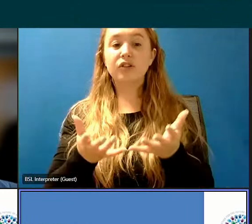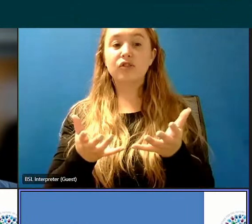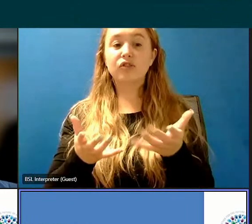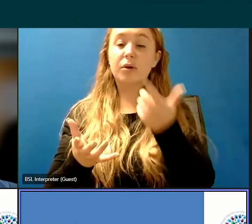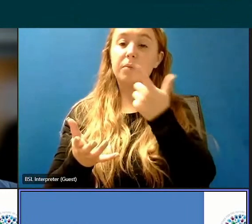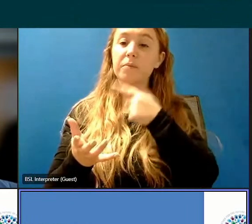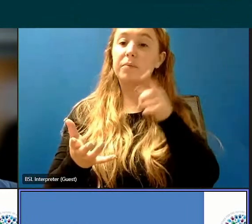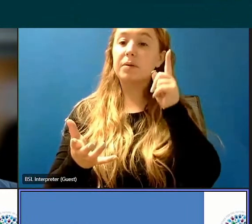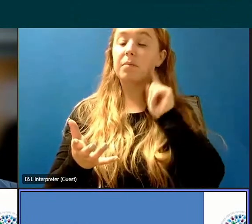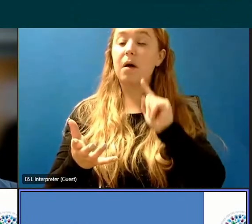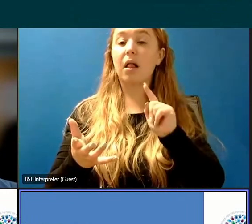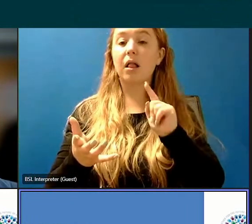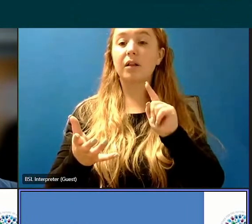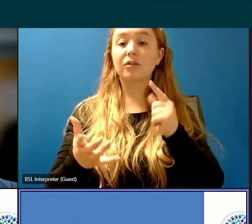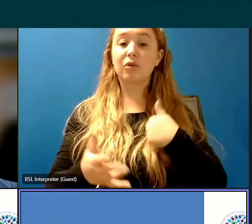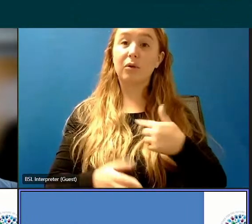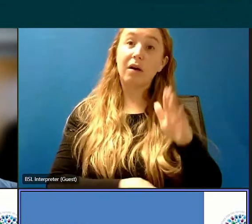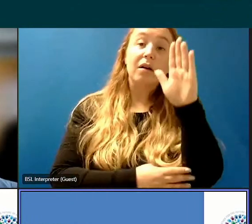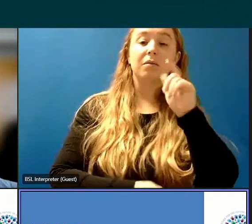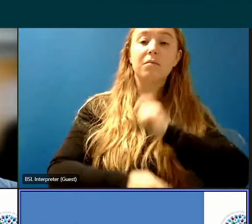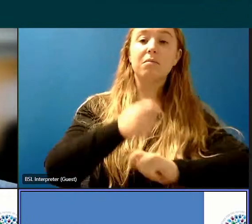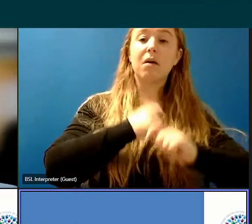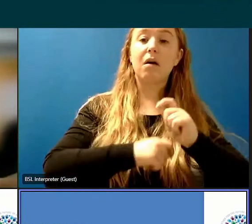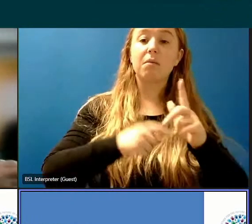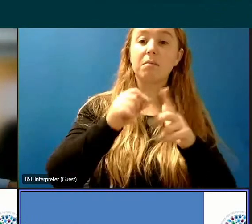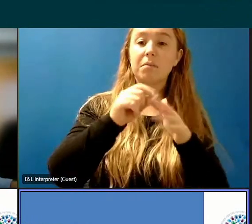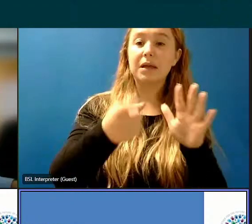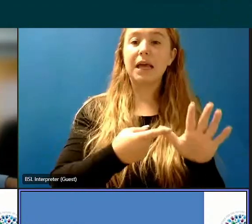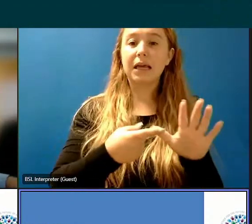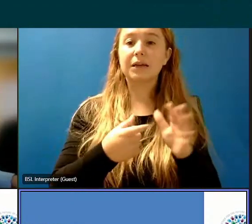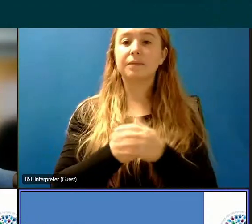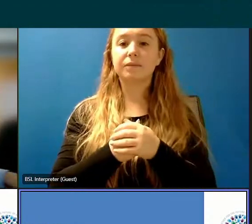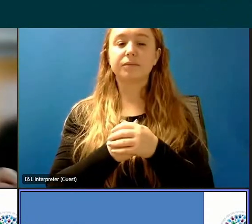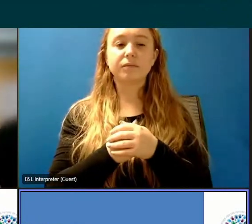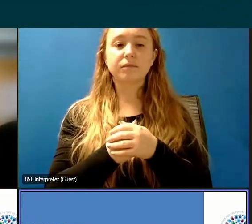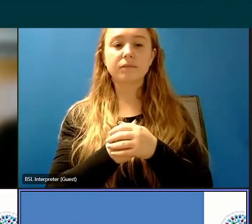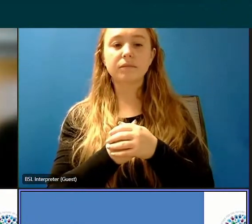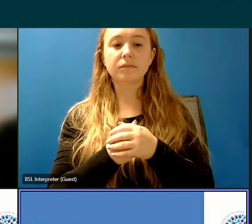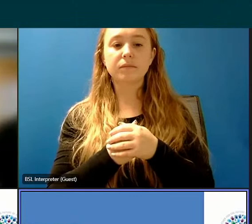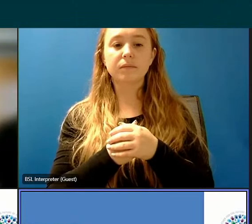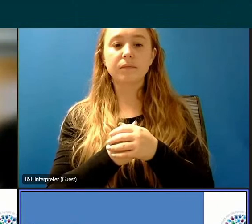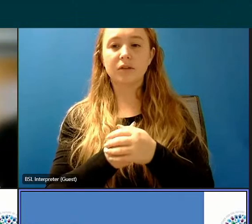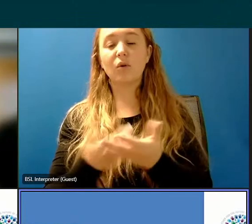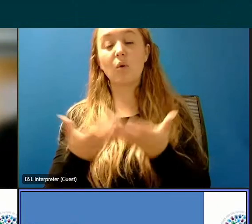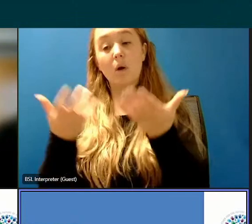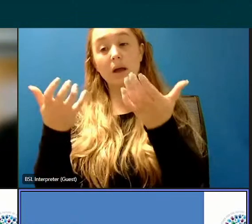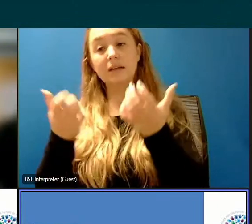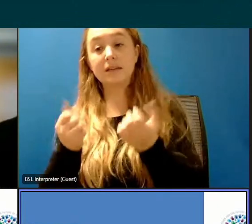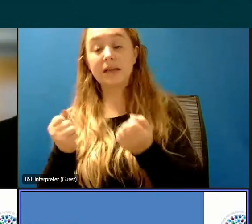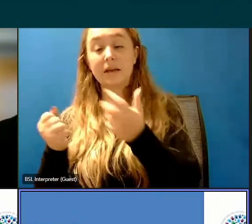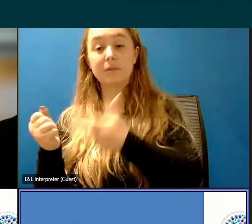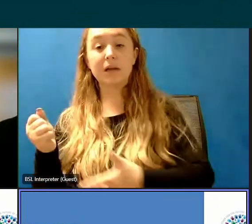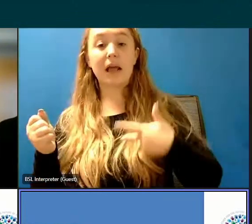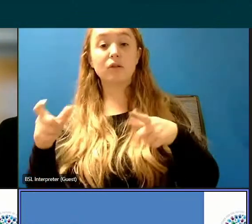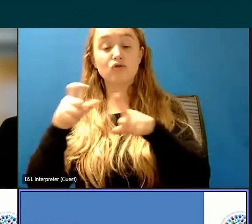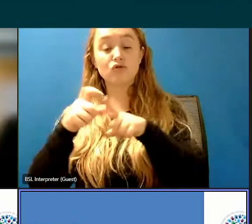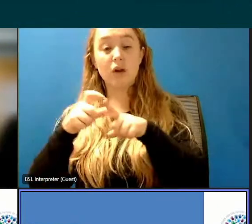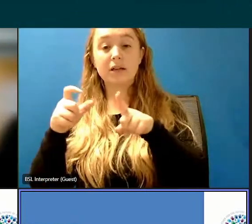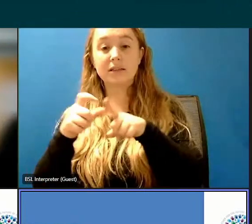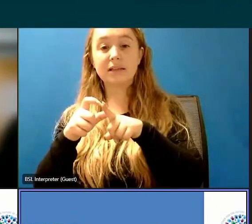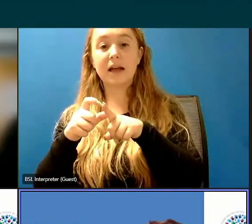people to step forward as personal assistants, taking on obviously what Councillor Drysdale in terms of